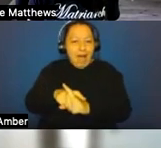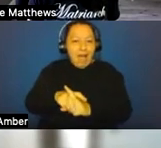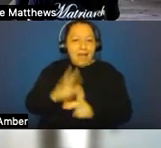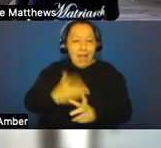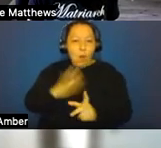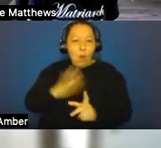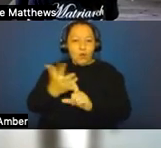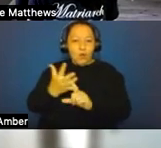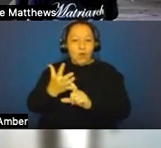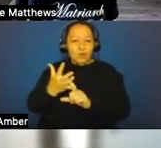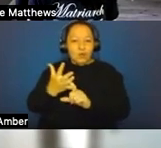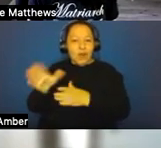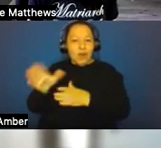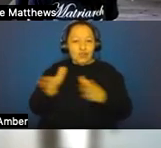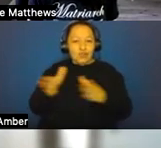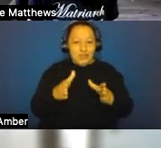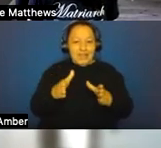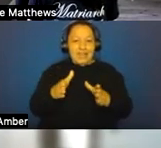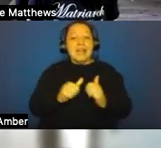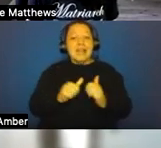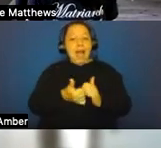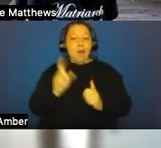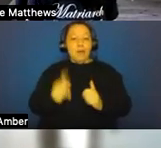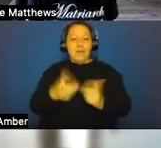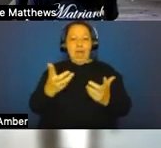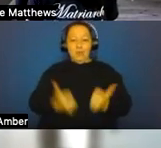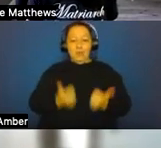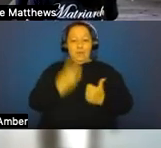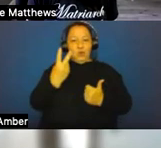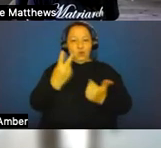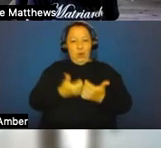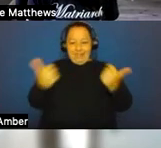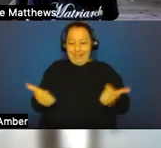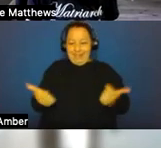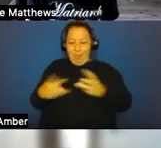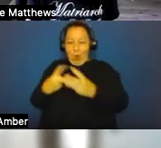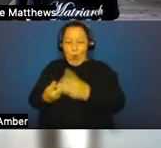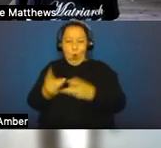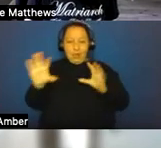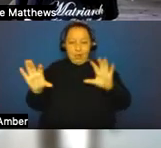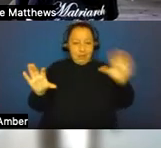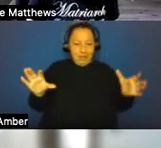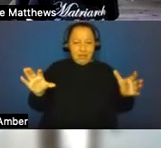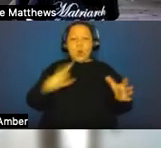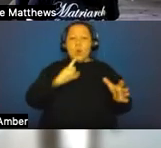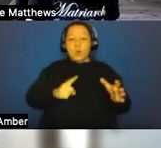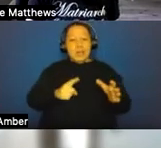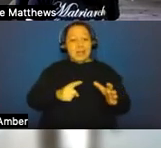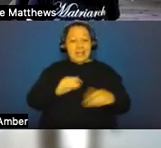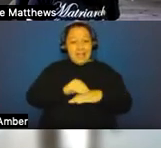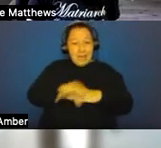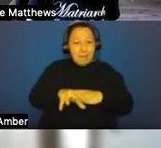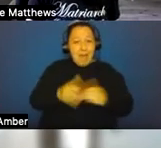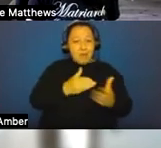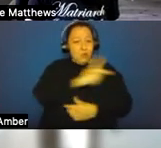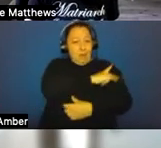assimilated and had to live in two worlds where we were really impacted by patriarchy and all that has done